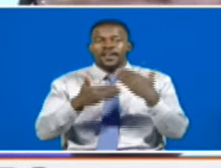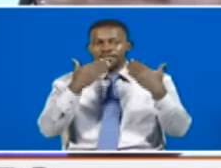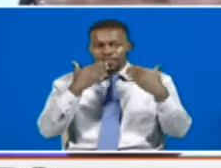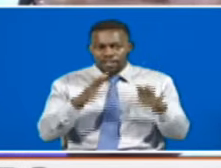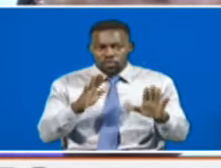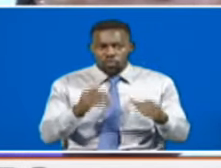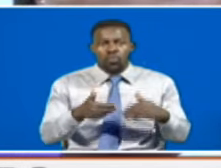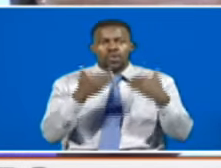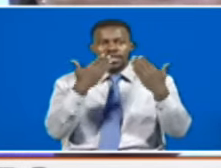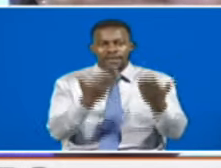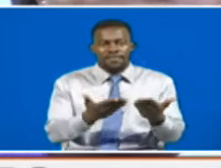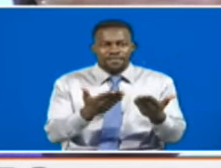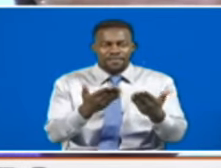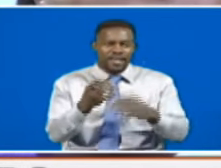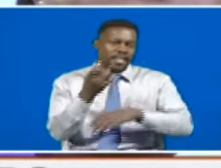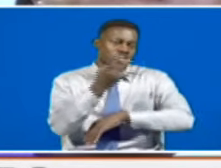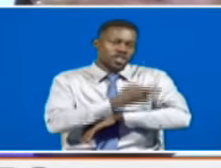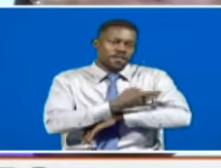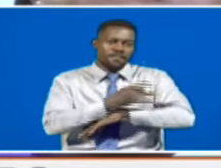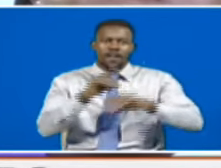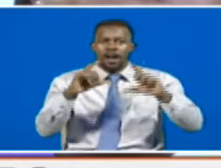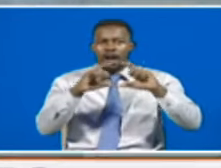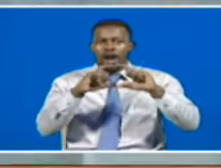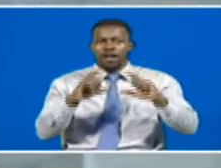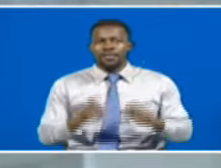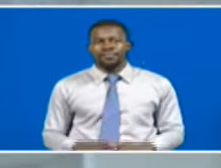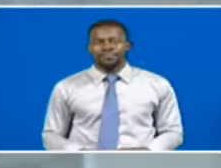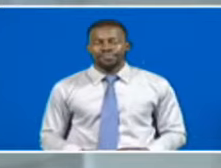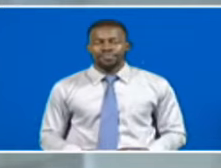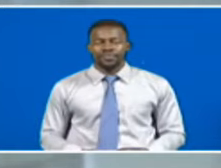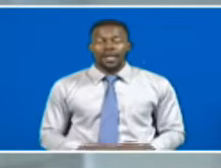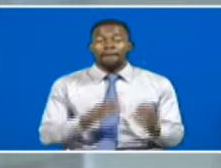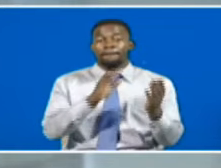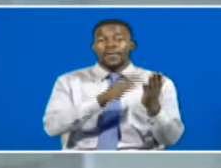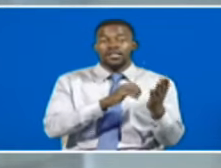comprehensive NHIF. Machakos County